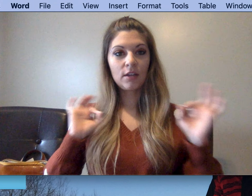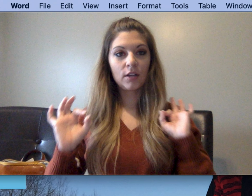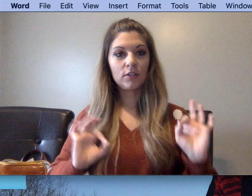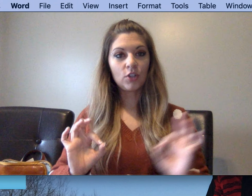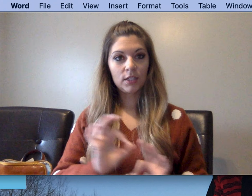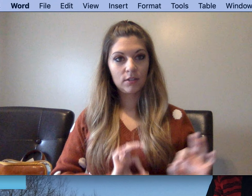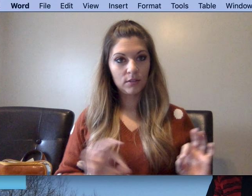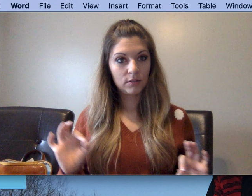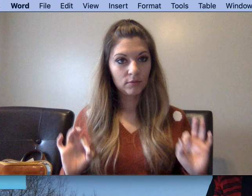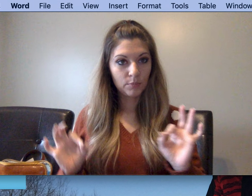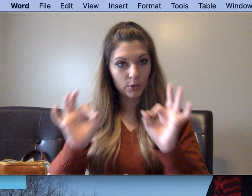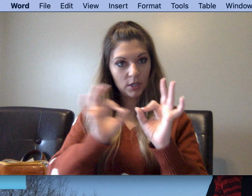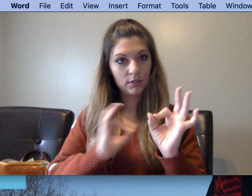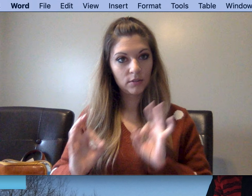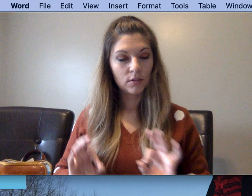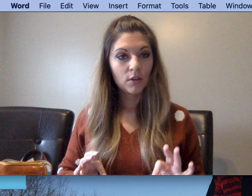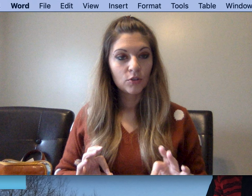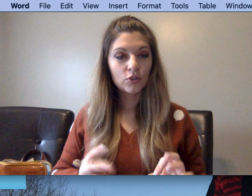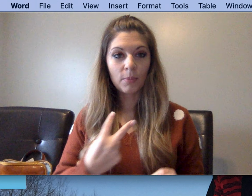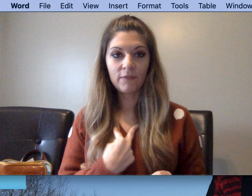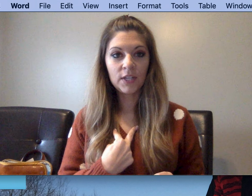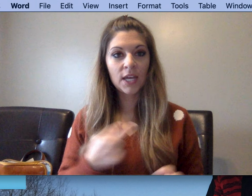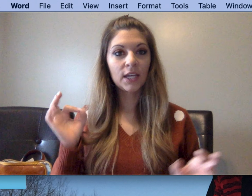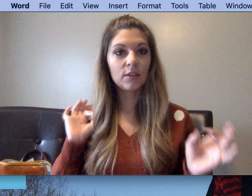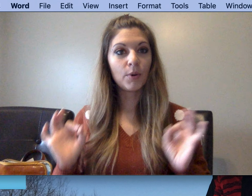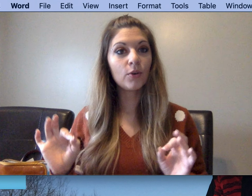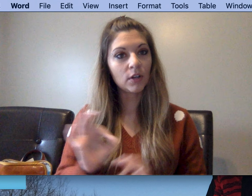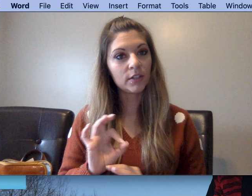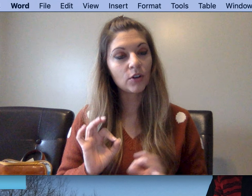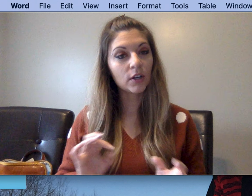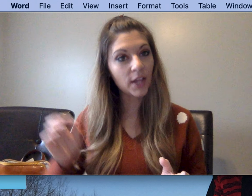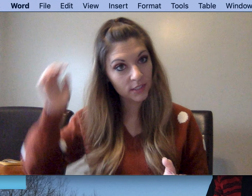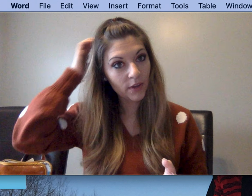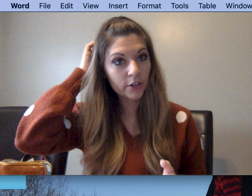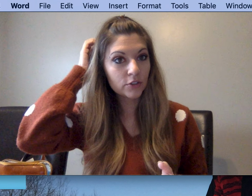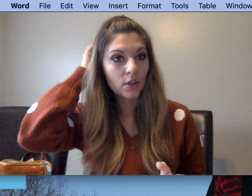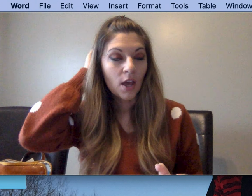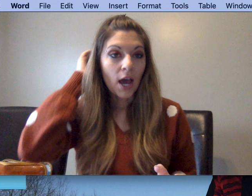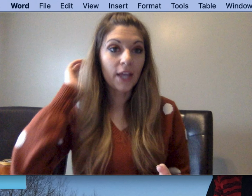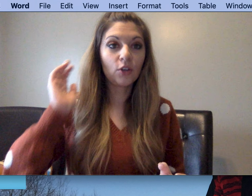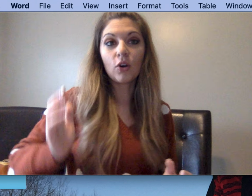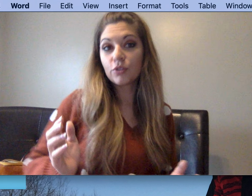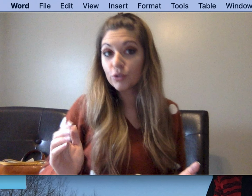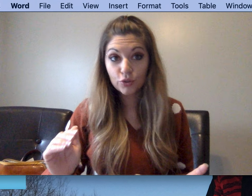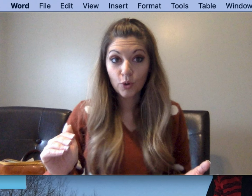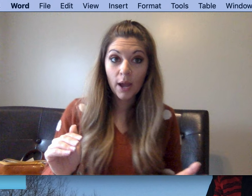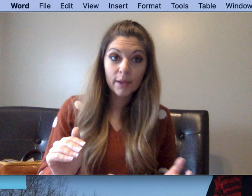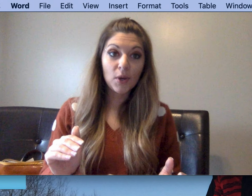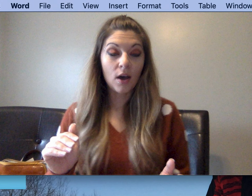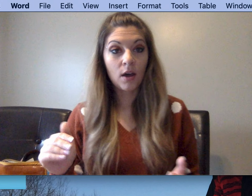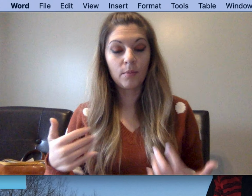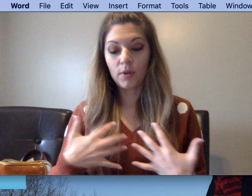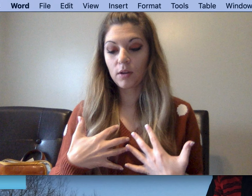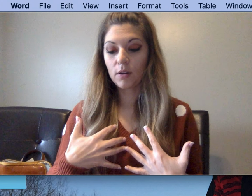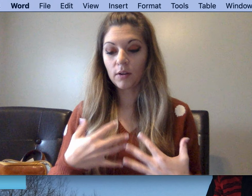has dots, polka dots. So my V-neck and the polka dots are classifiers. I could also